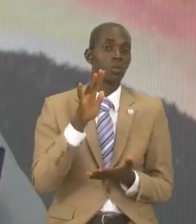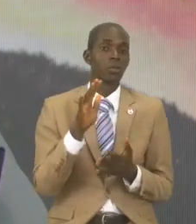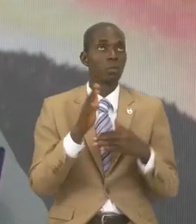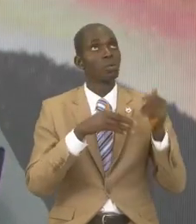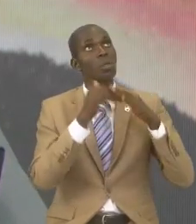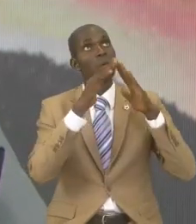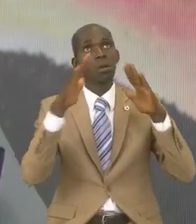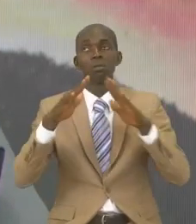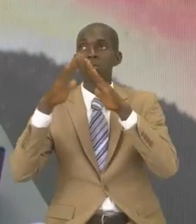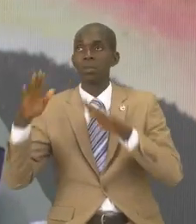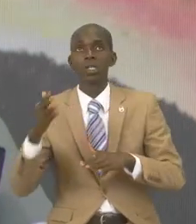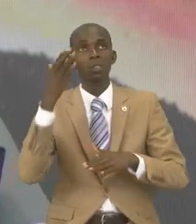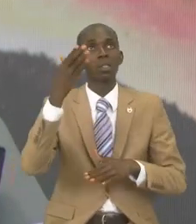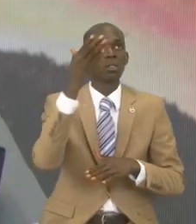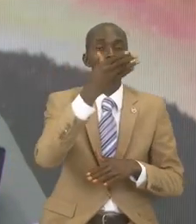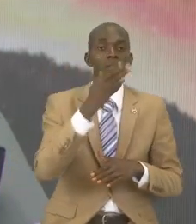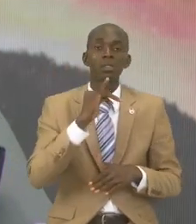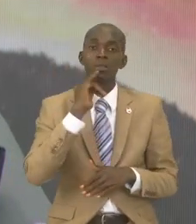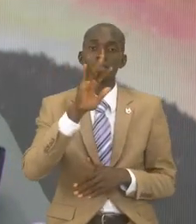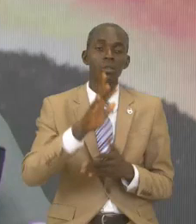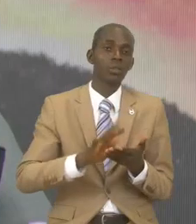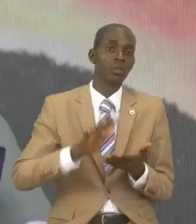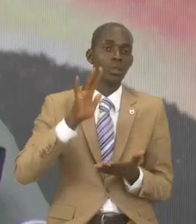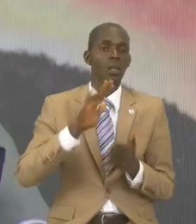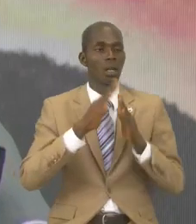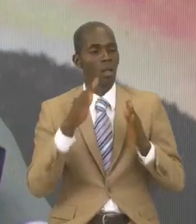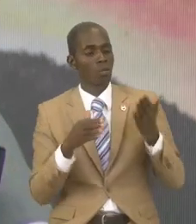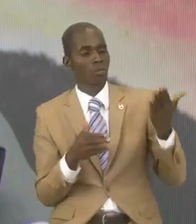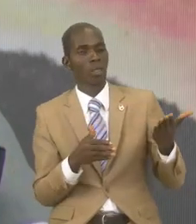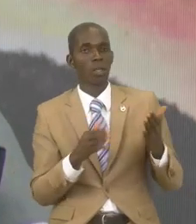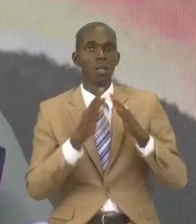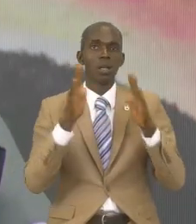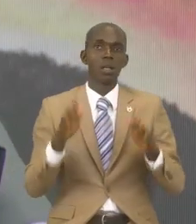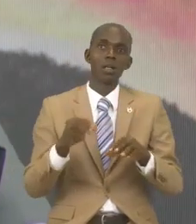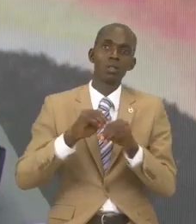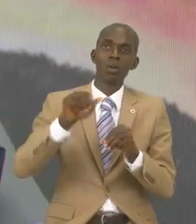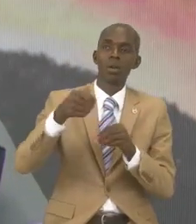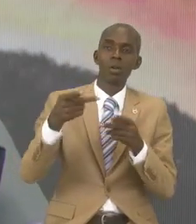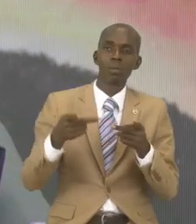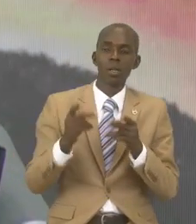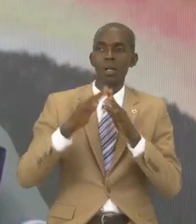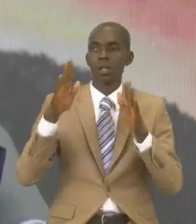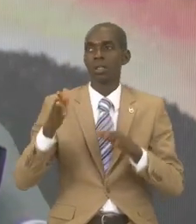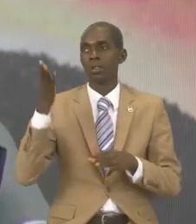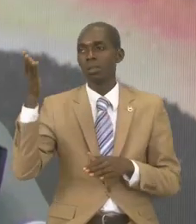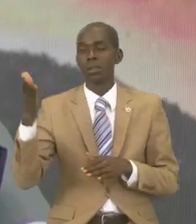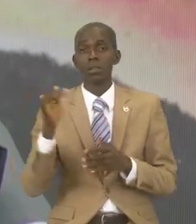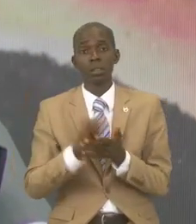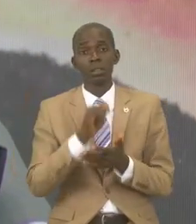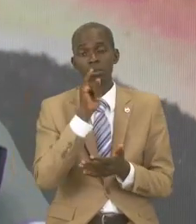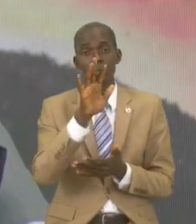over here, over there, a house here, a house in the other place, a house in the other place. What's your